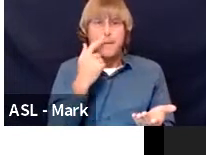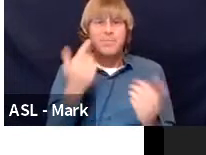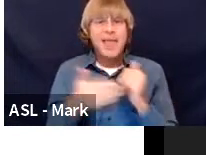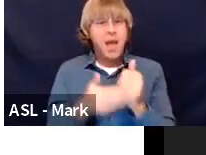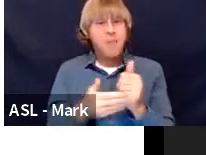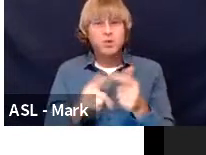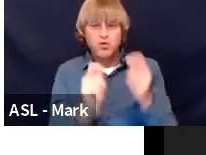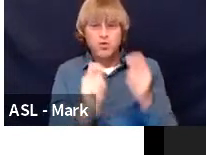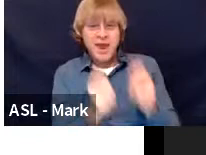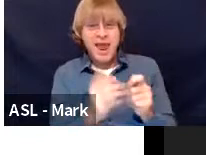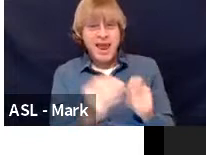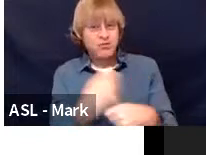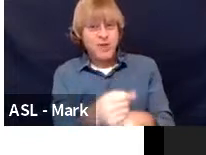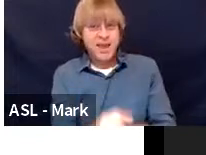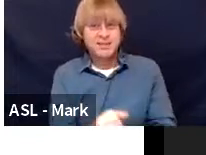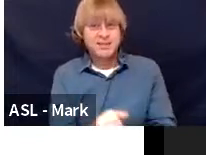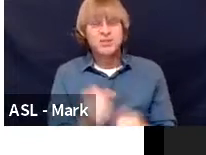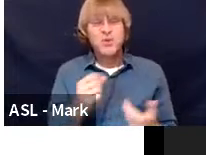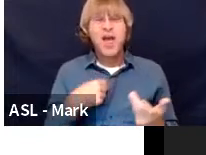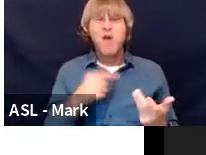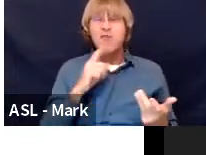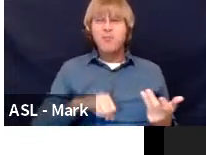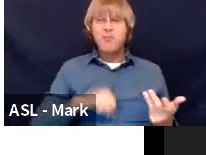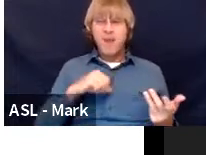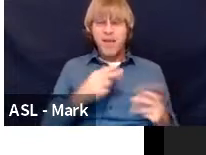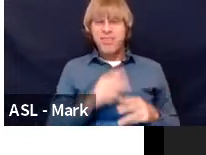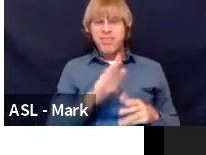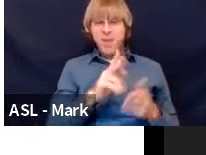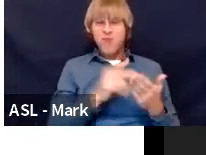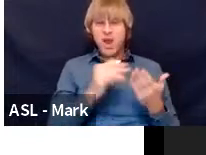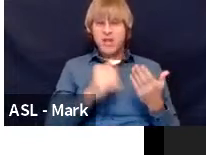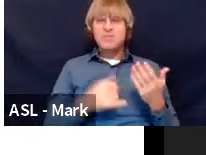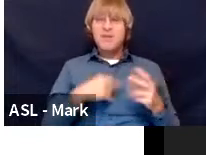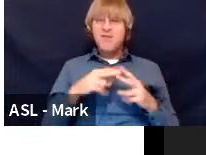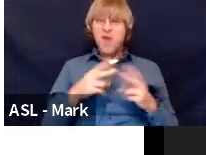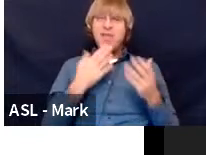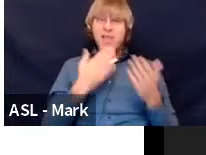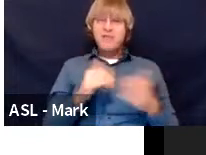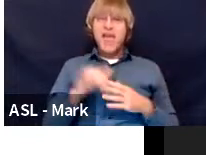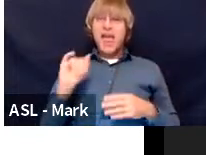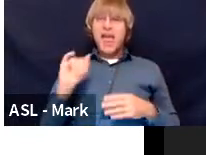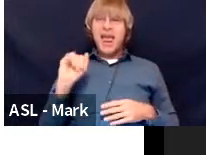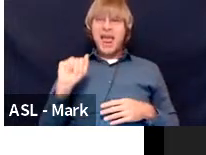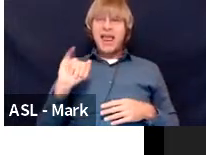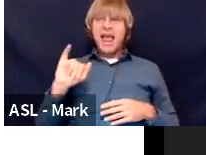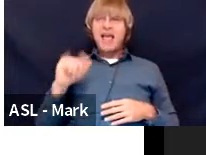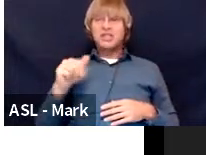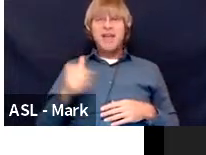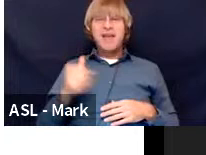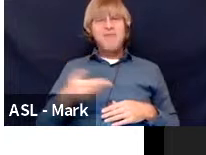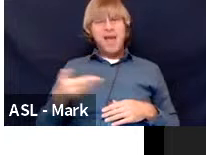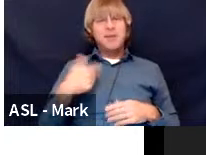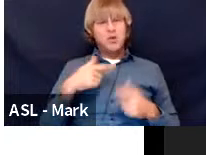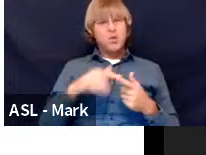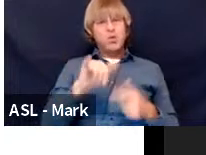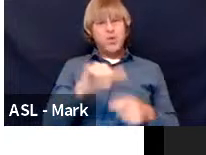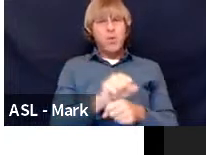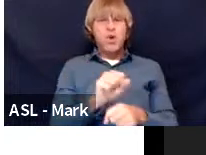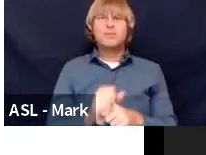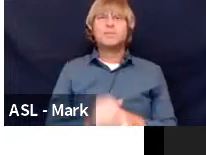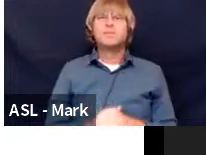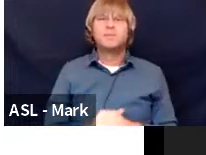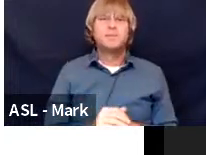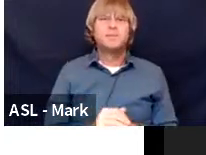in. So I feel really proud about their project, and I'm really thankful that AIGA provided me that platform to do that work.